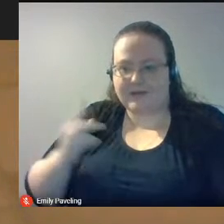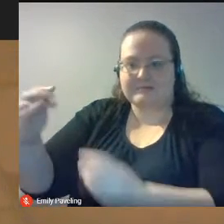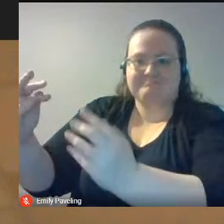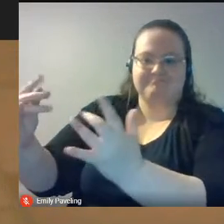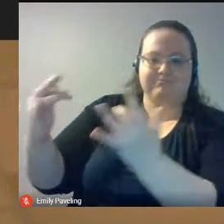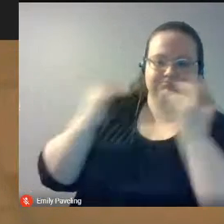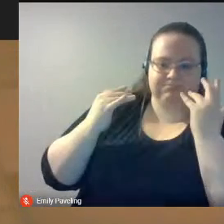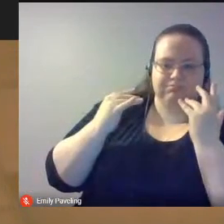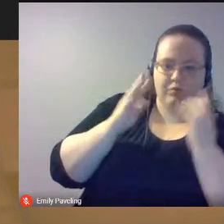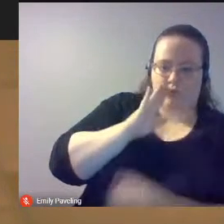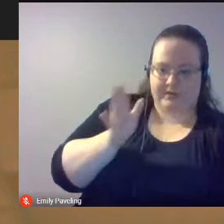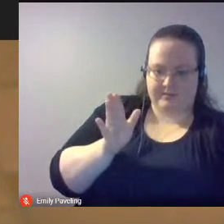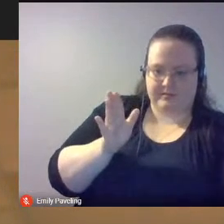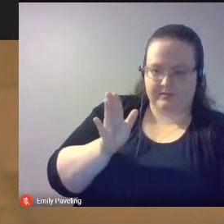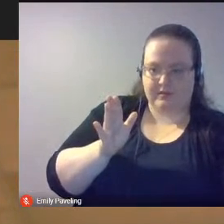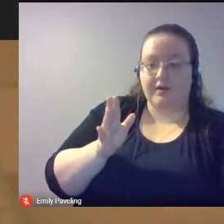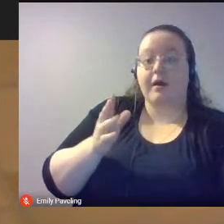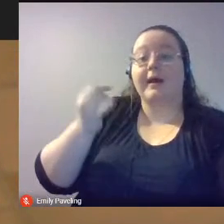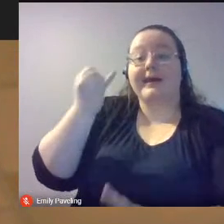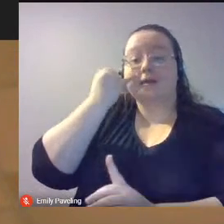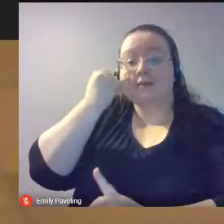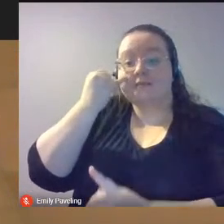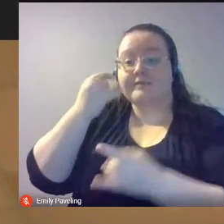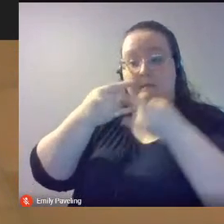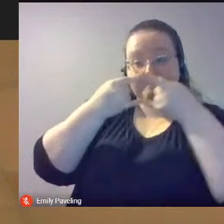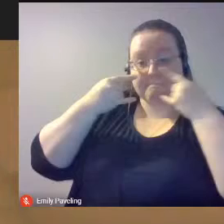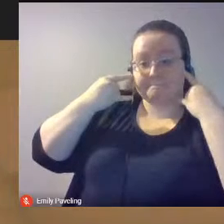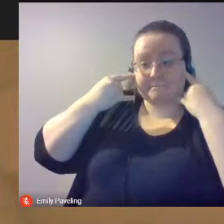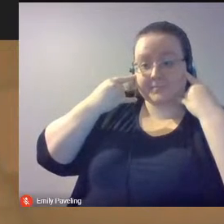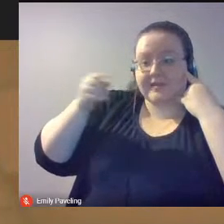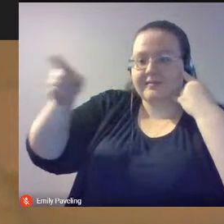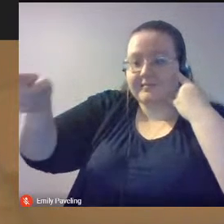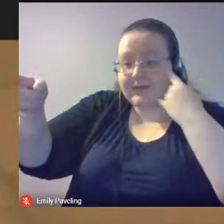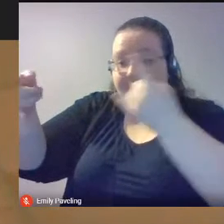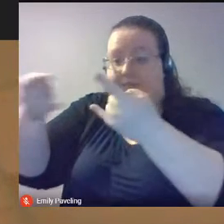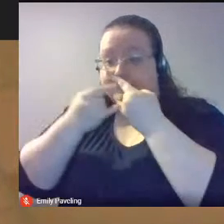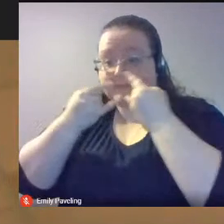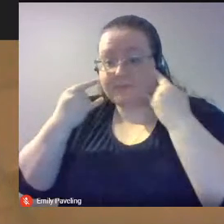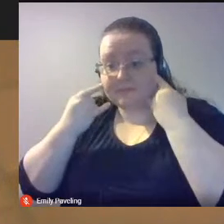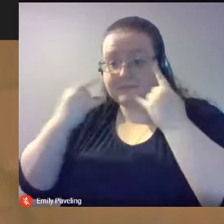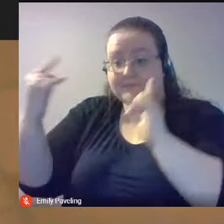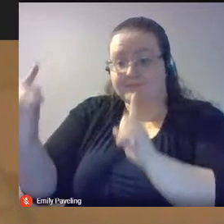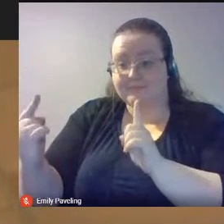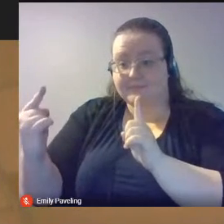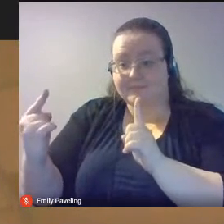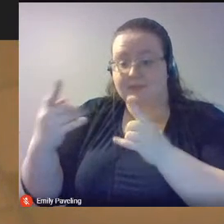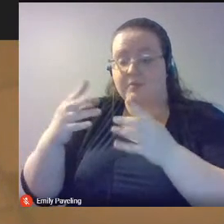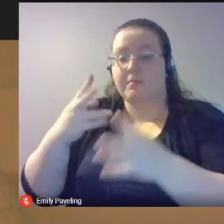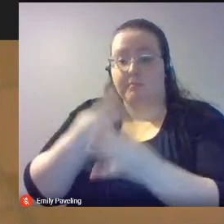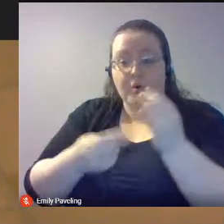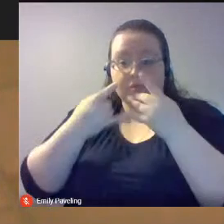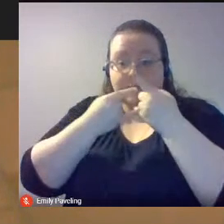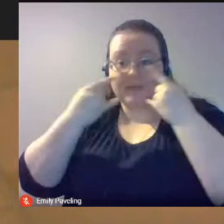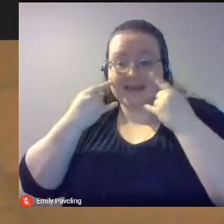droplets coming in. So it's important to understand what the mask will and will not protect. And again, as